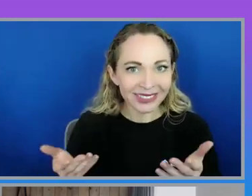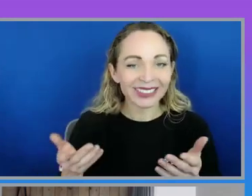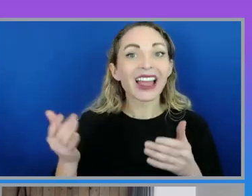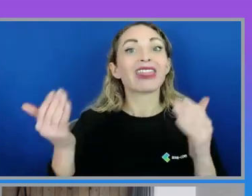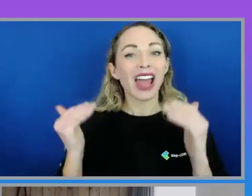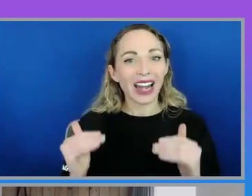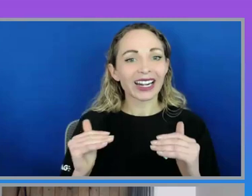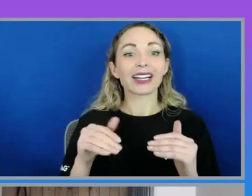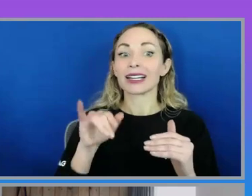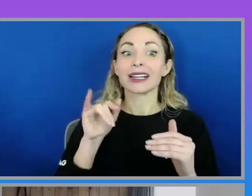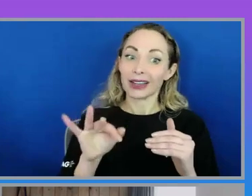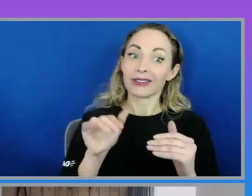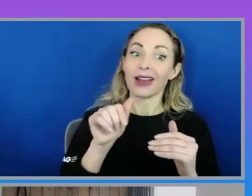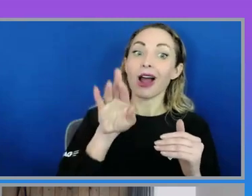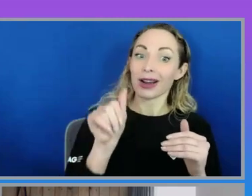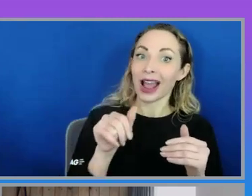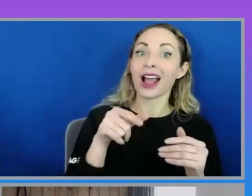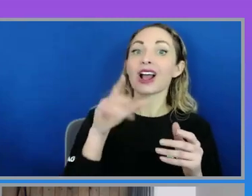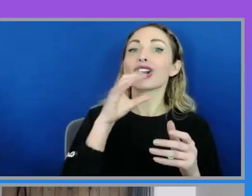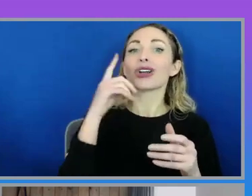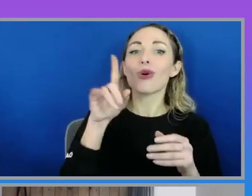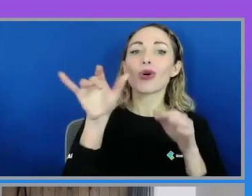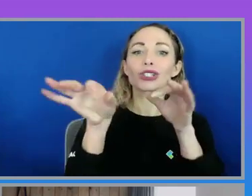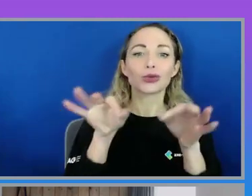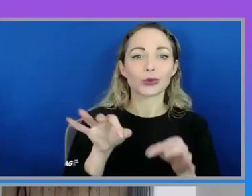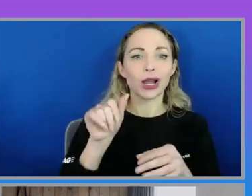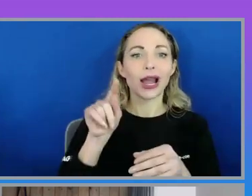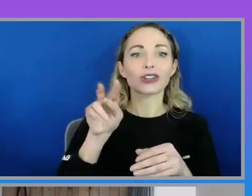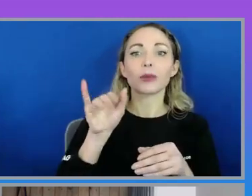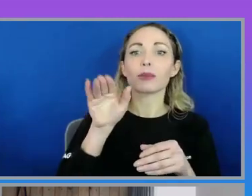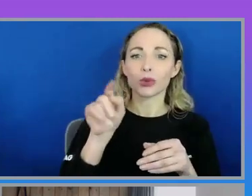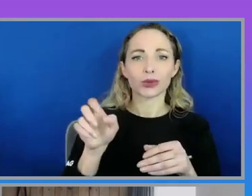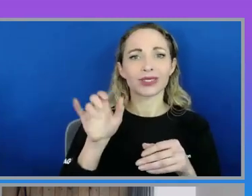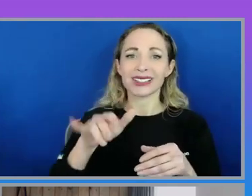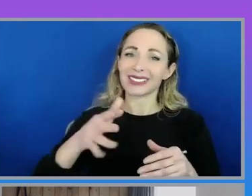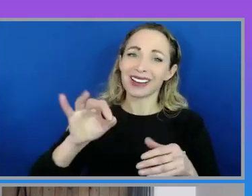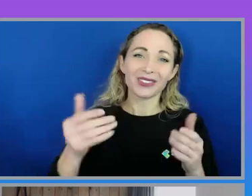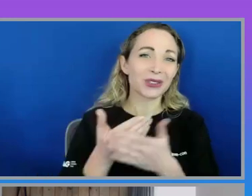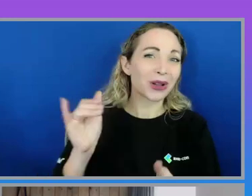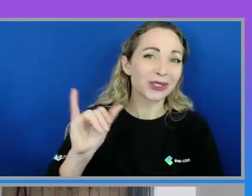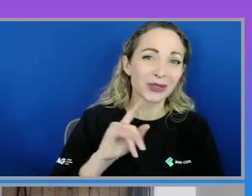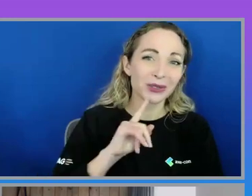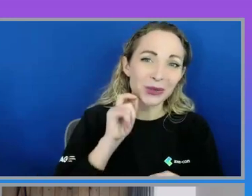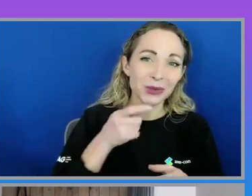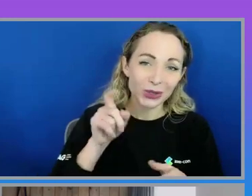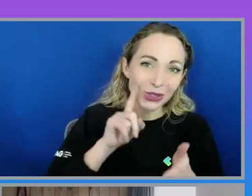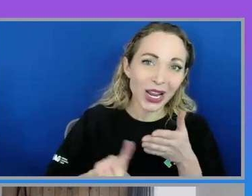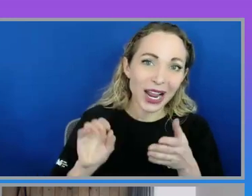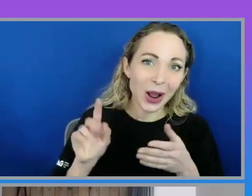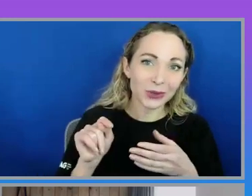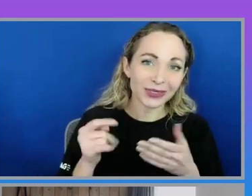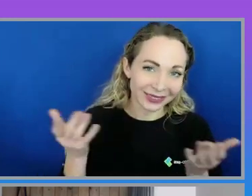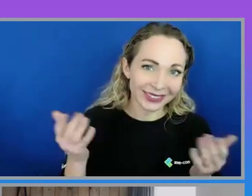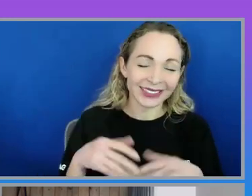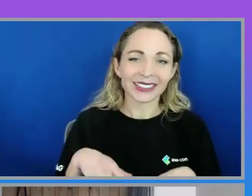Then, if not already used, look for the ARIA description attribute. This is kind of newish also. It's cool, check it out. Then